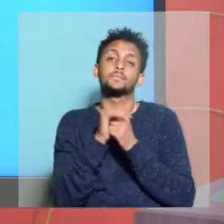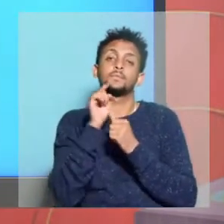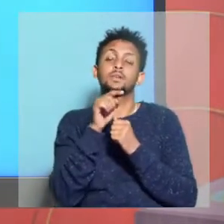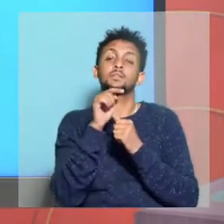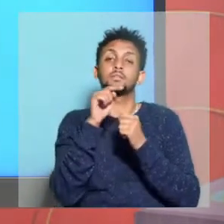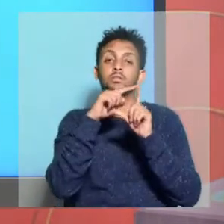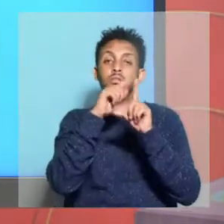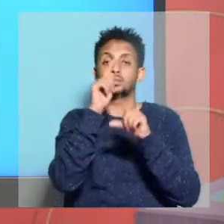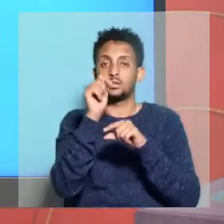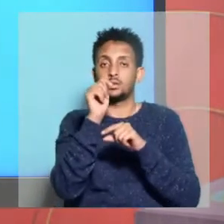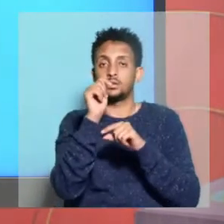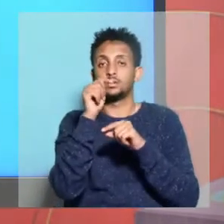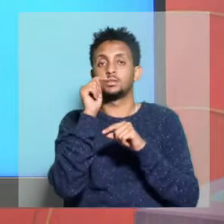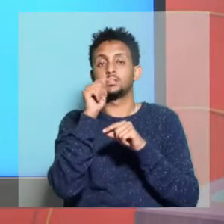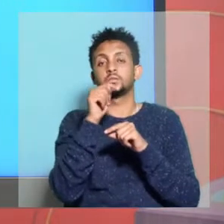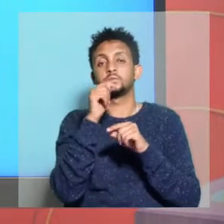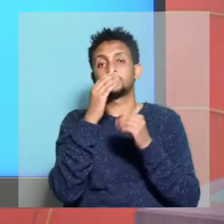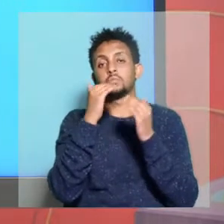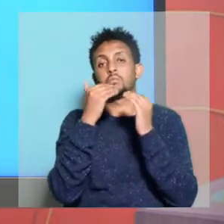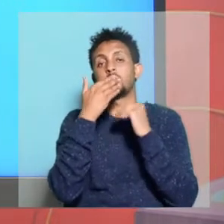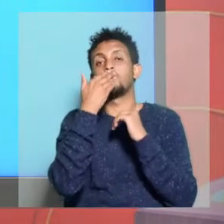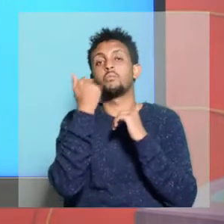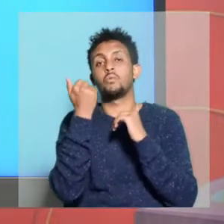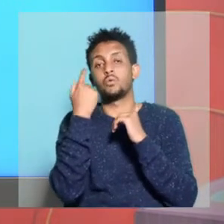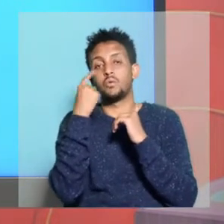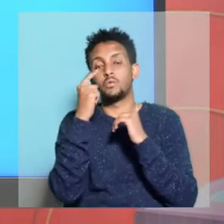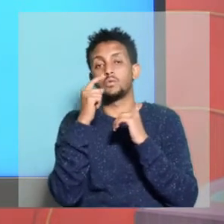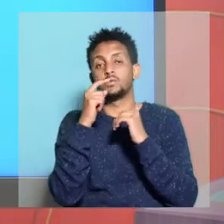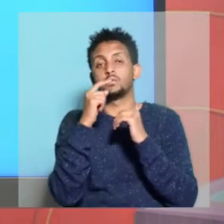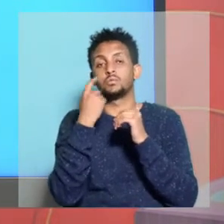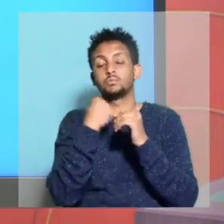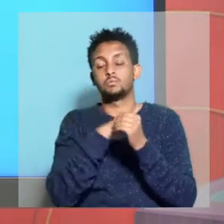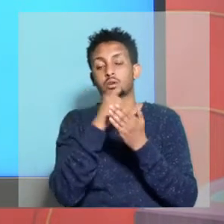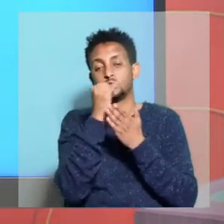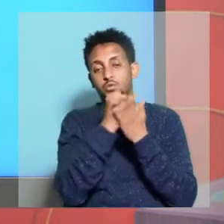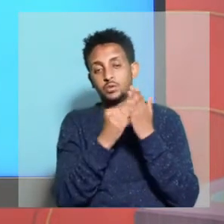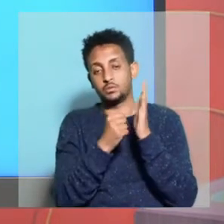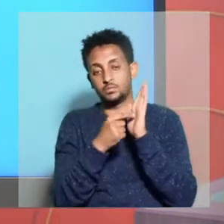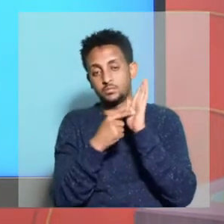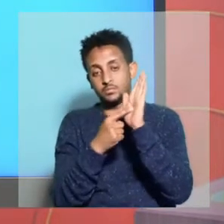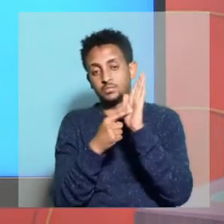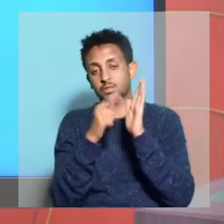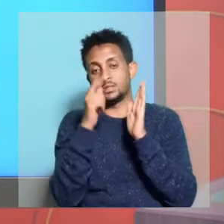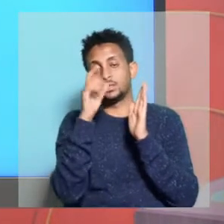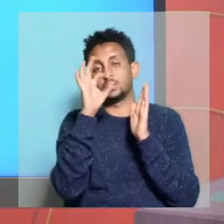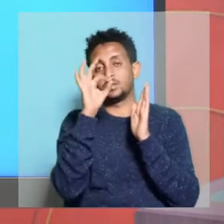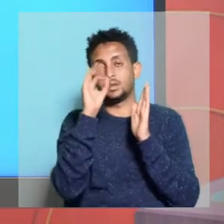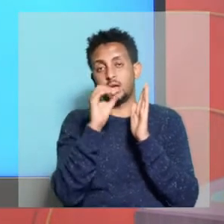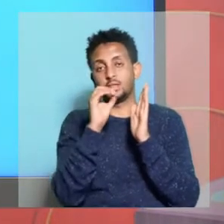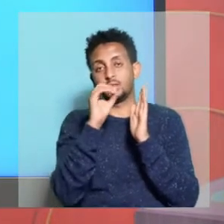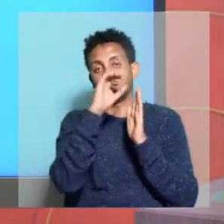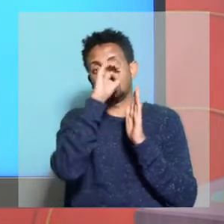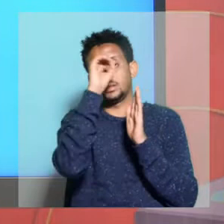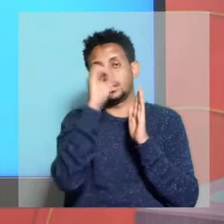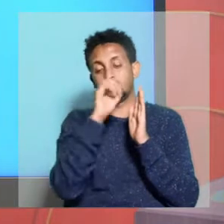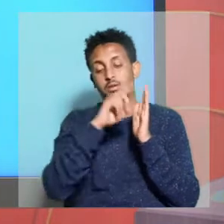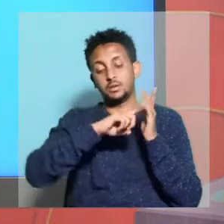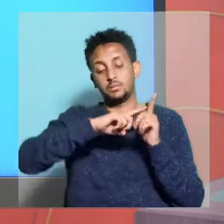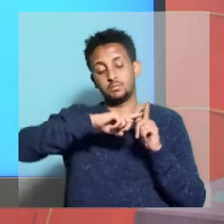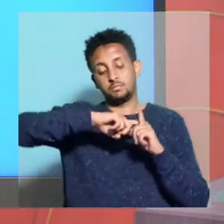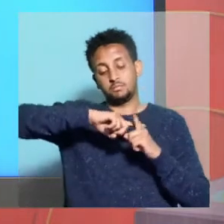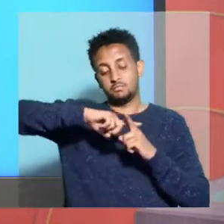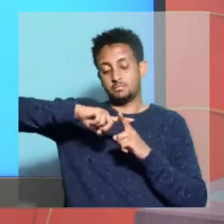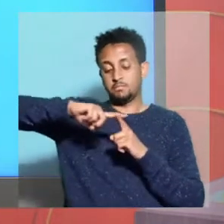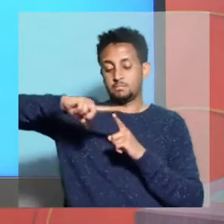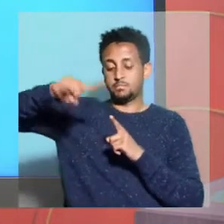Here is the tension T. Actually, it seems more of, sorry for my drawing. Anyways, this is 90 degree, okay? Should be perpendicular to